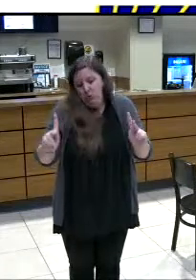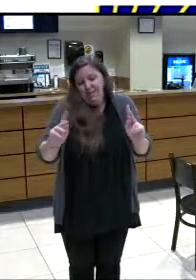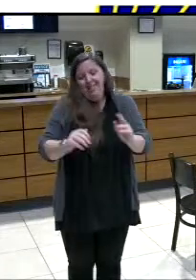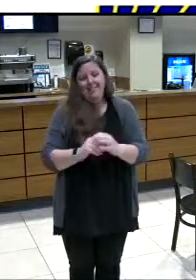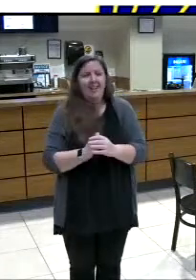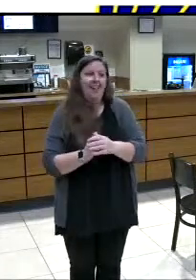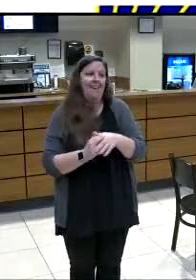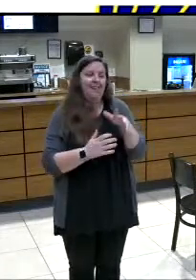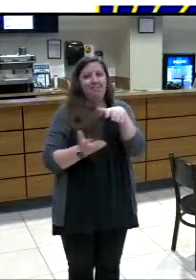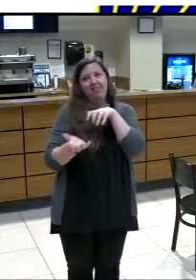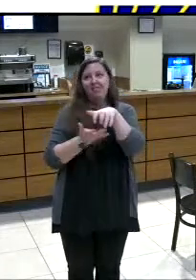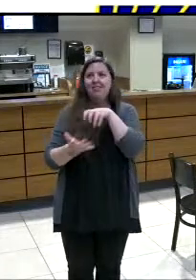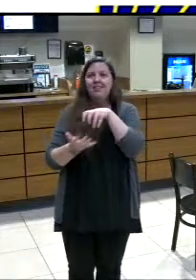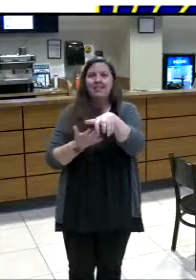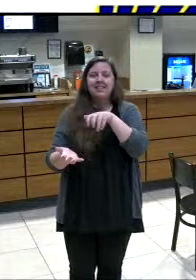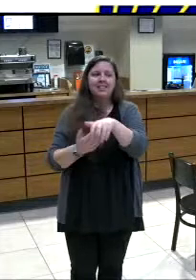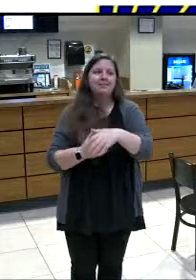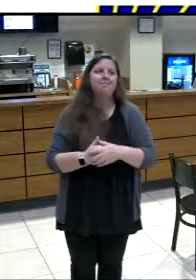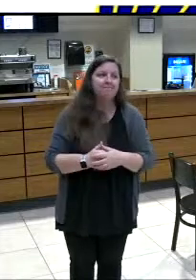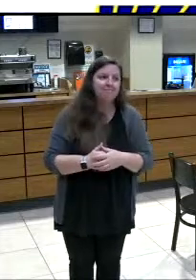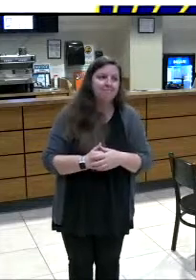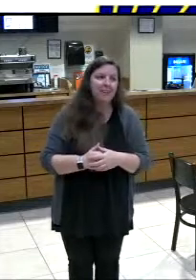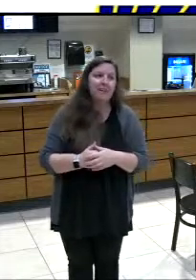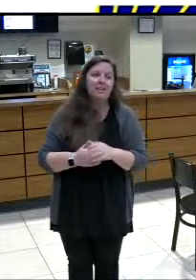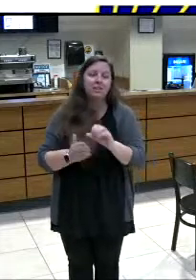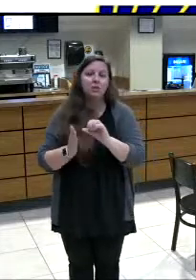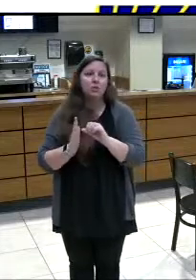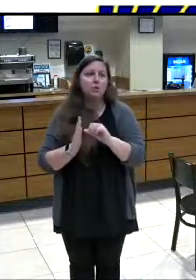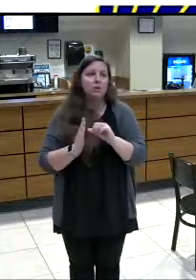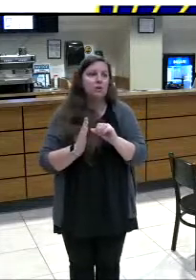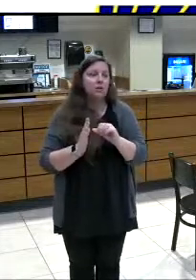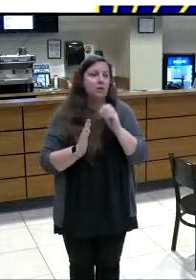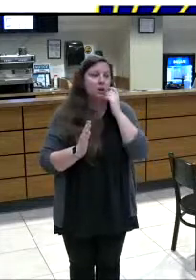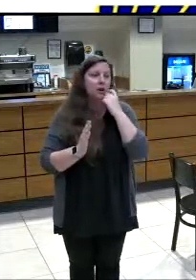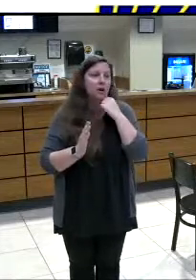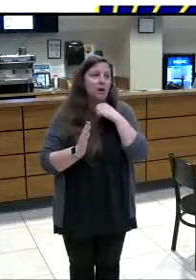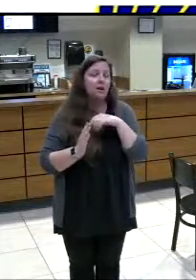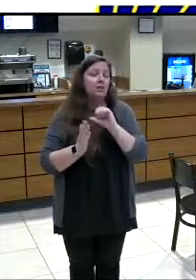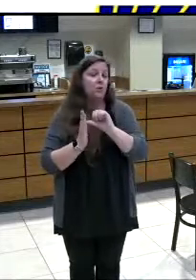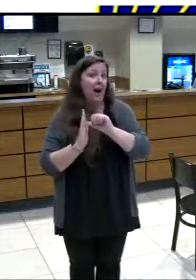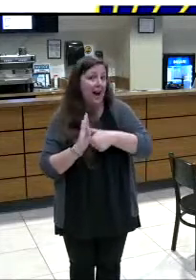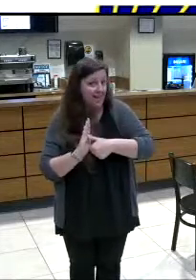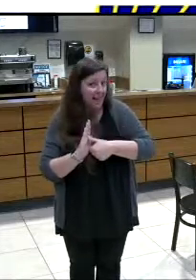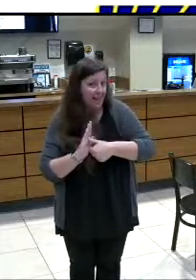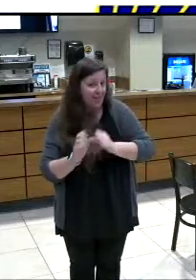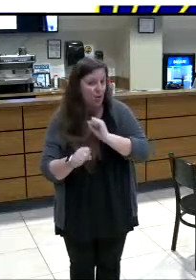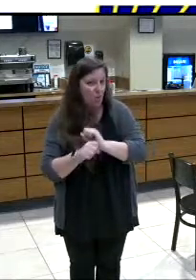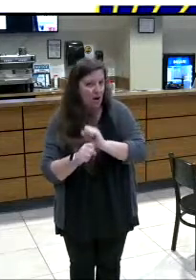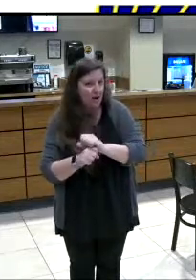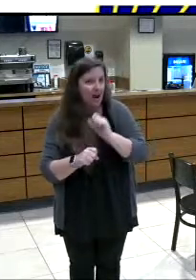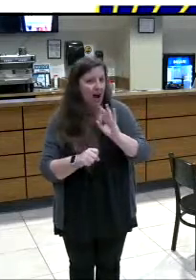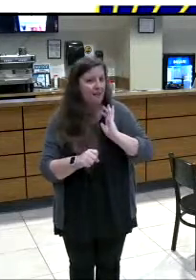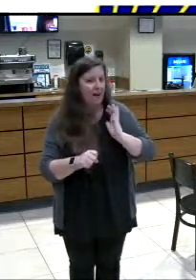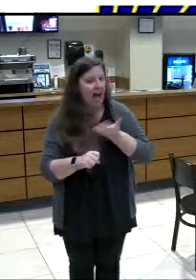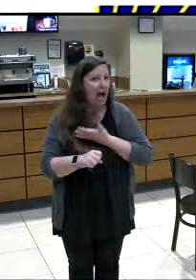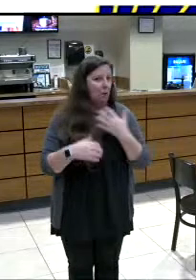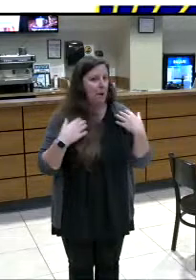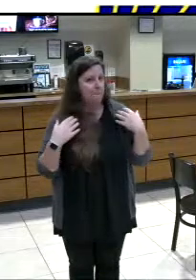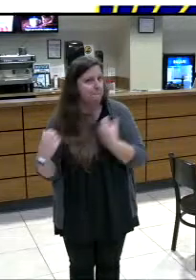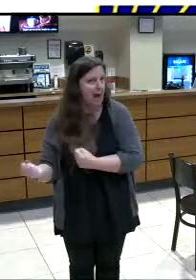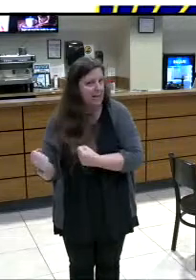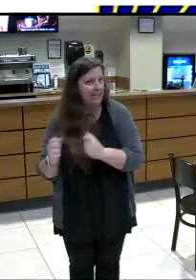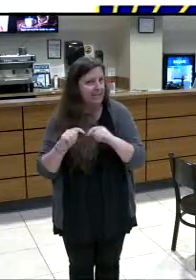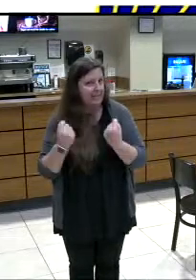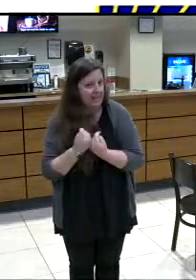to highlight the work of, again, our mighty team of 12, I would like to just